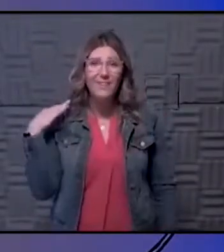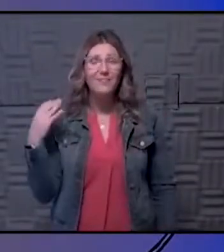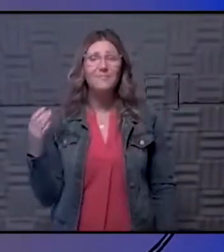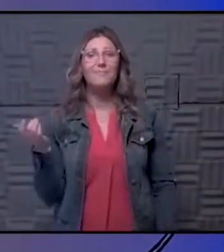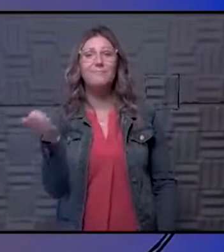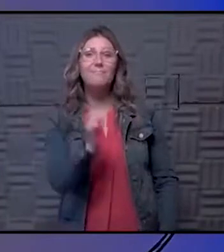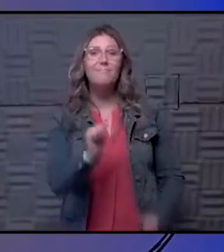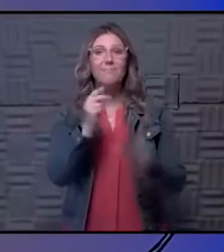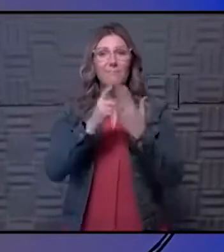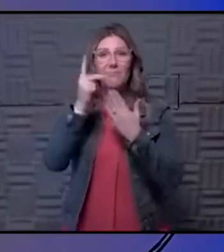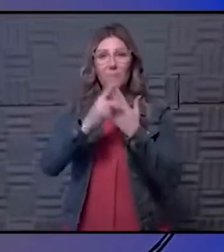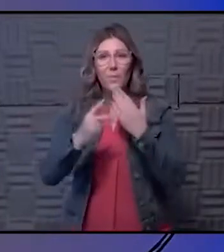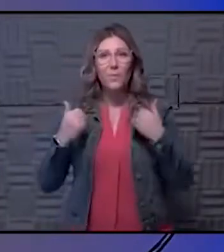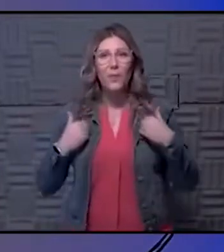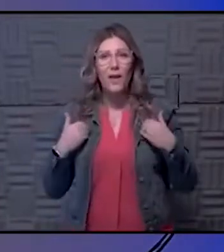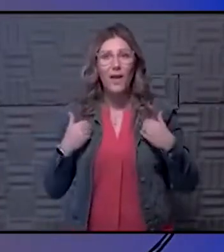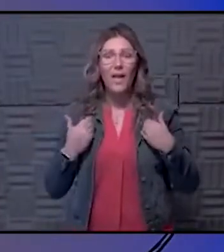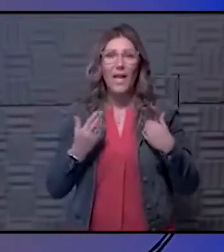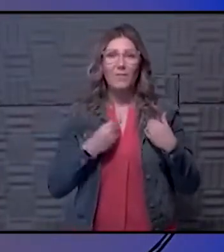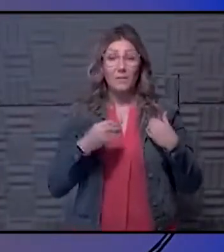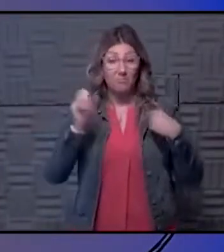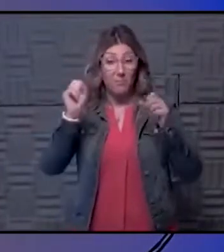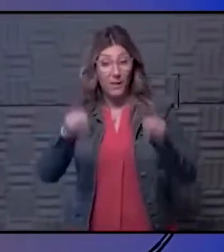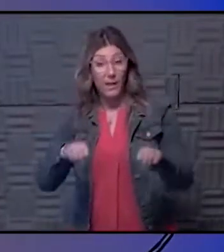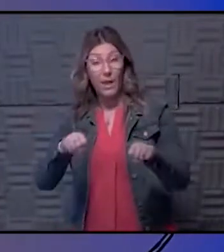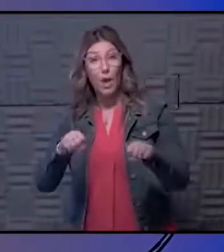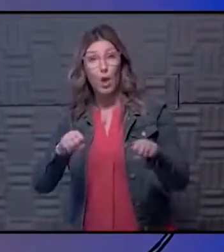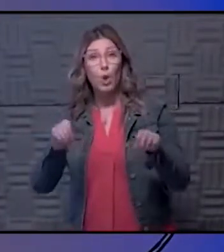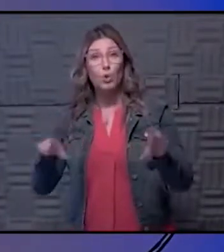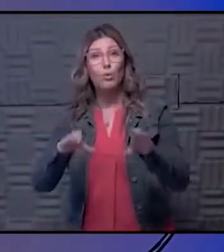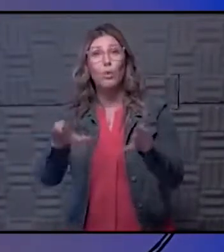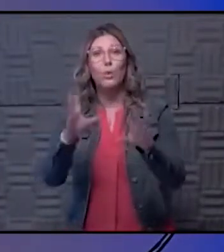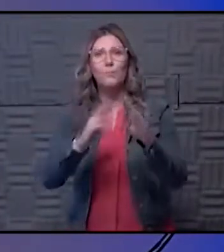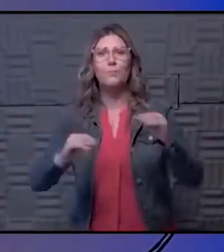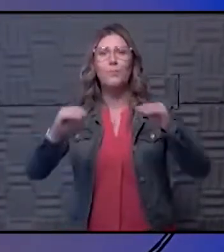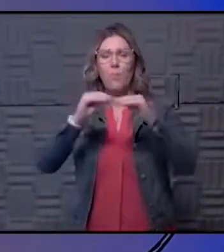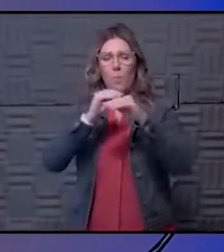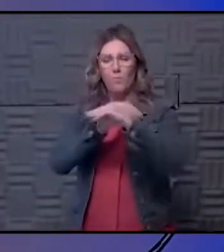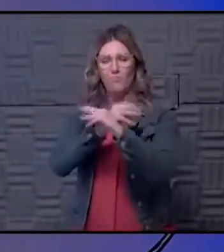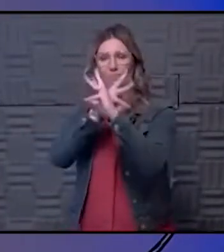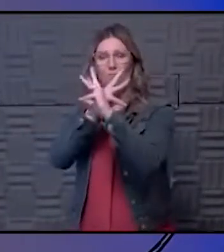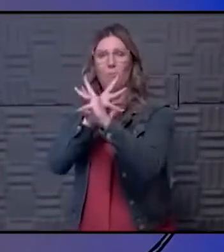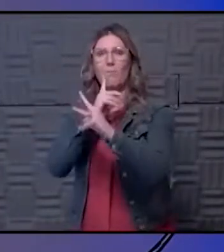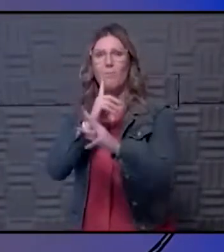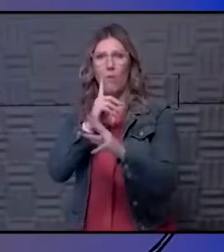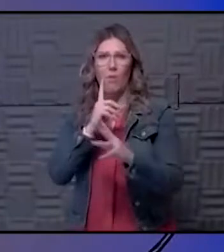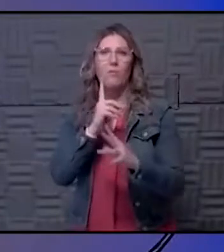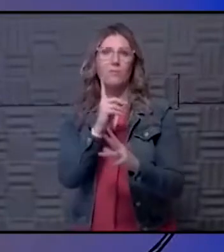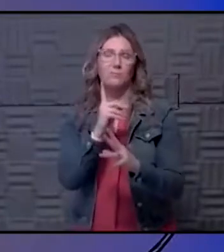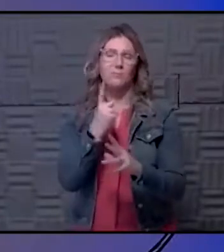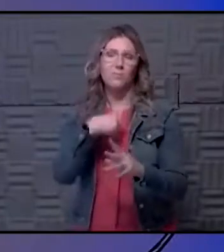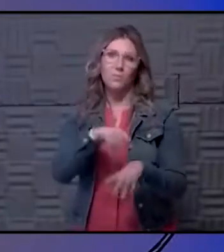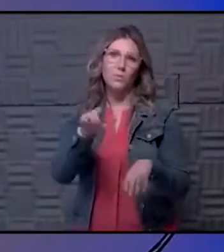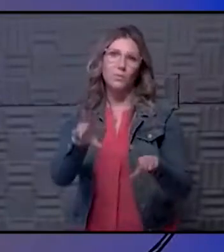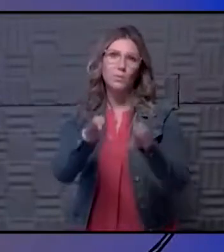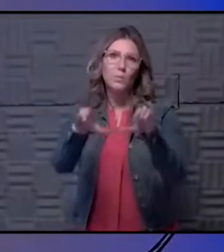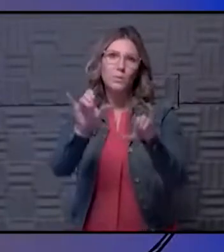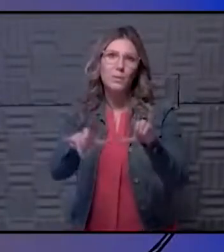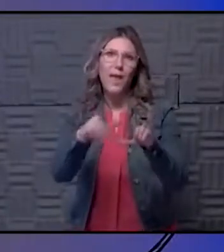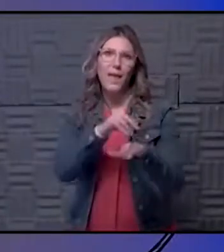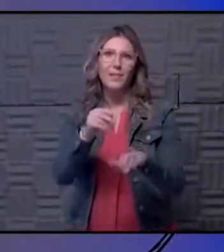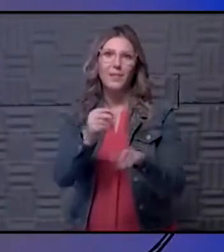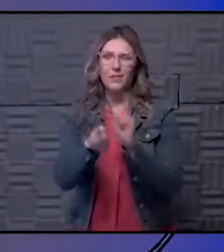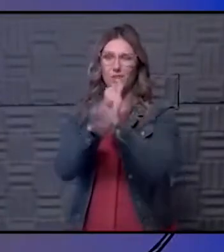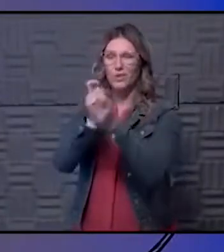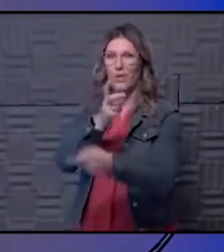the programs that we have that we are able to do in a more remote capacity, we've been able to do that, pivot that. So